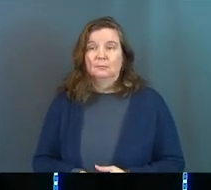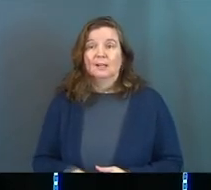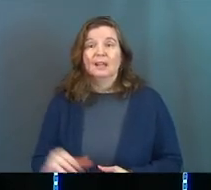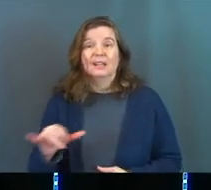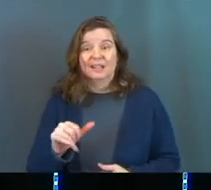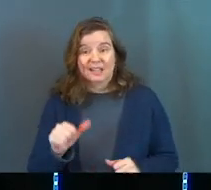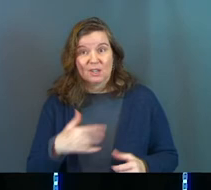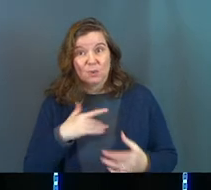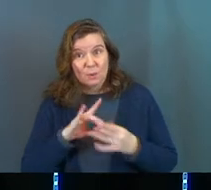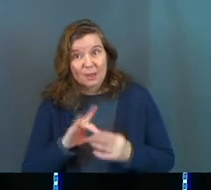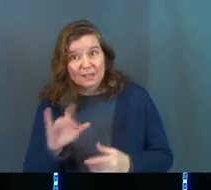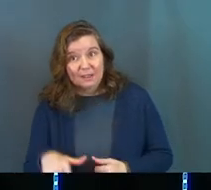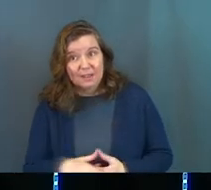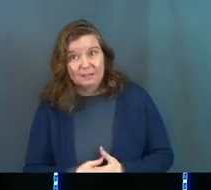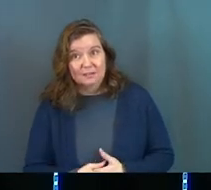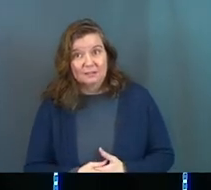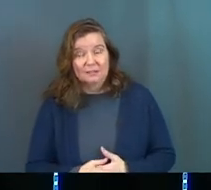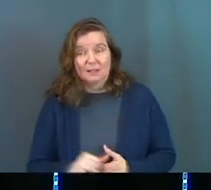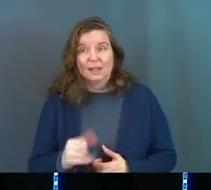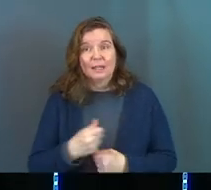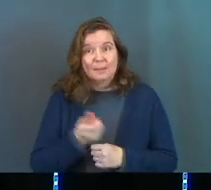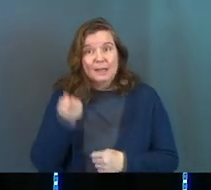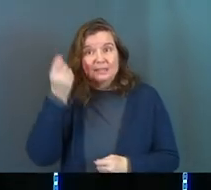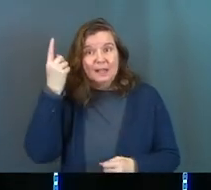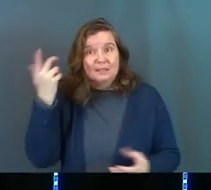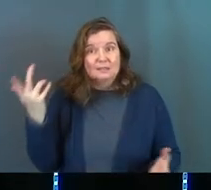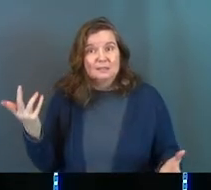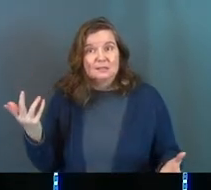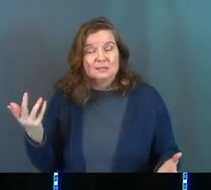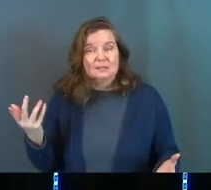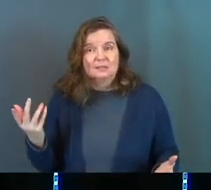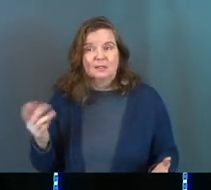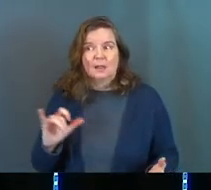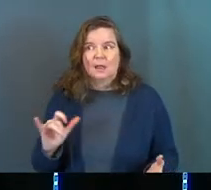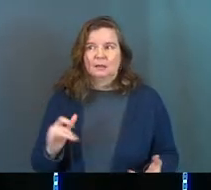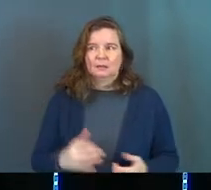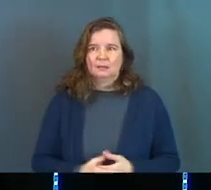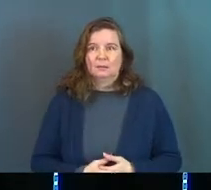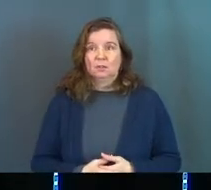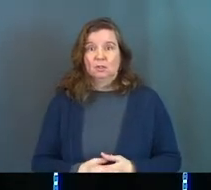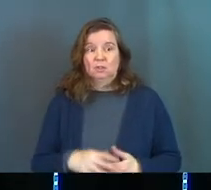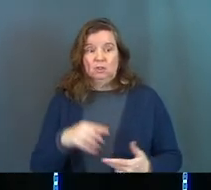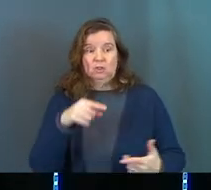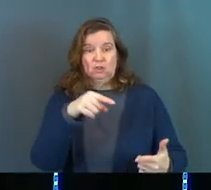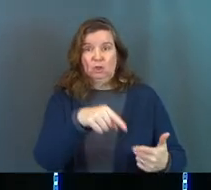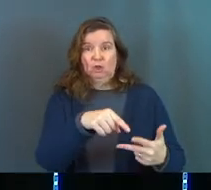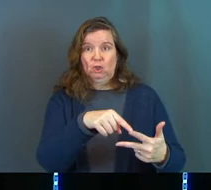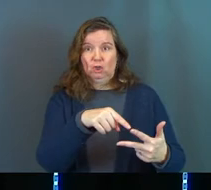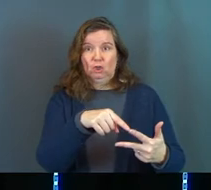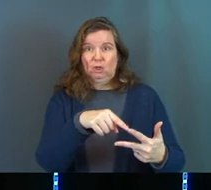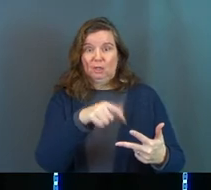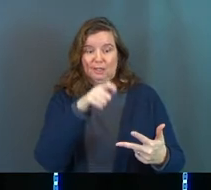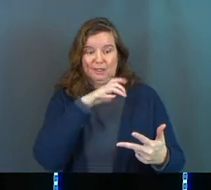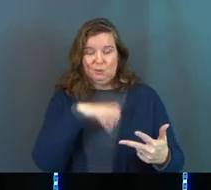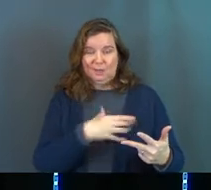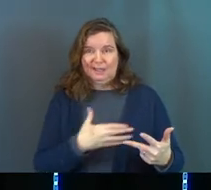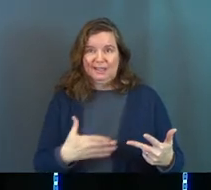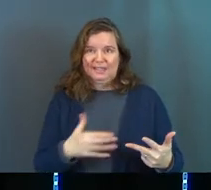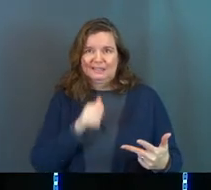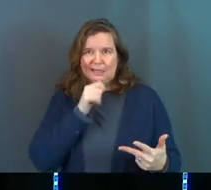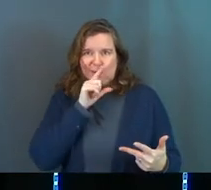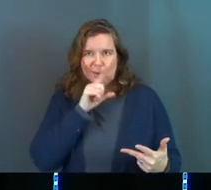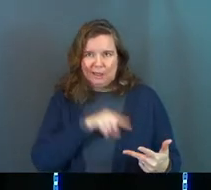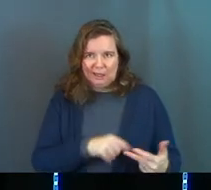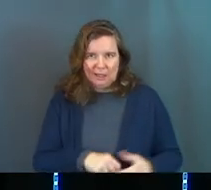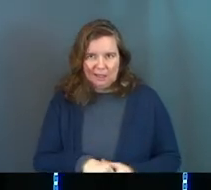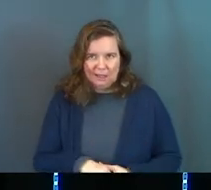And it's like, can't you relate to that? Like, it makes sense. Like, to her, this Christianity thing isn't